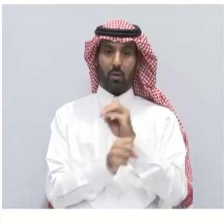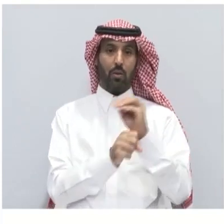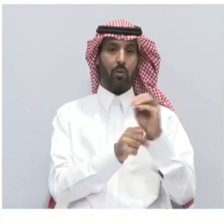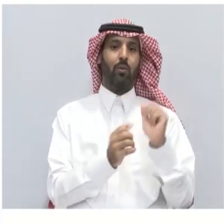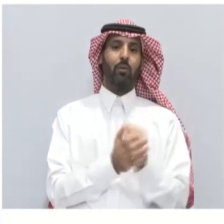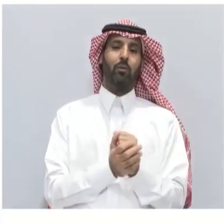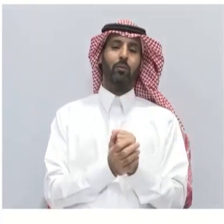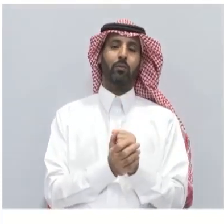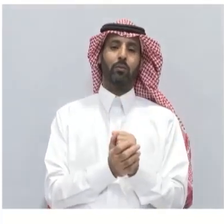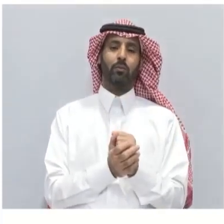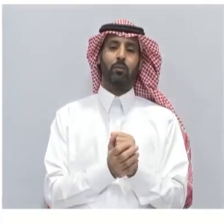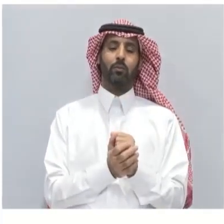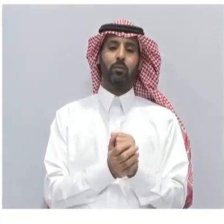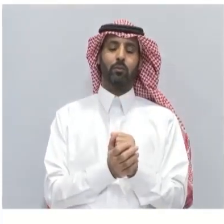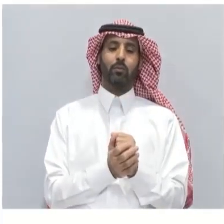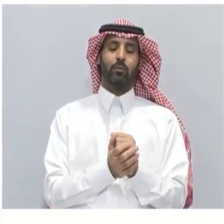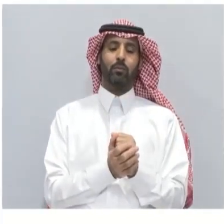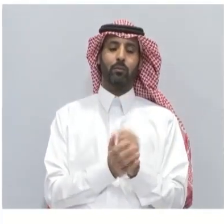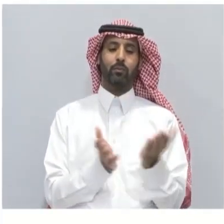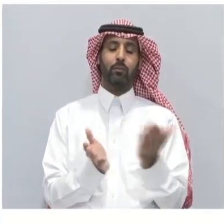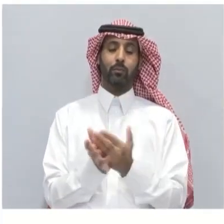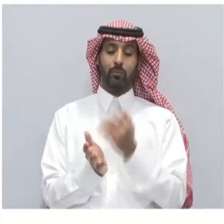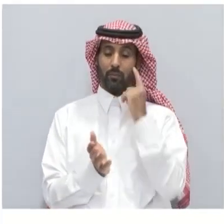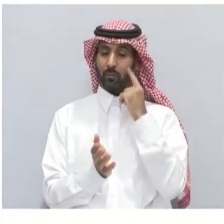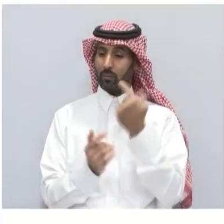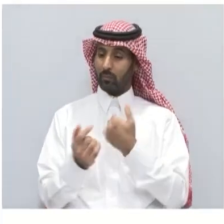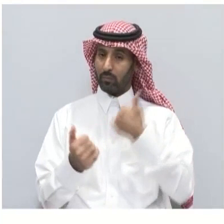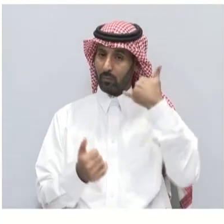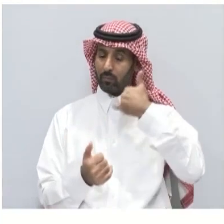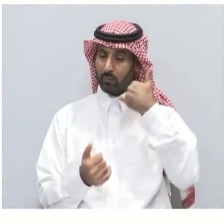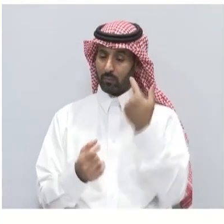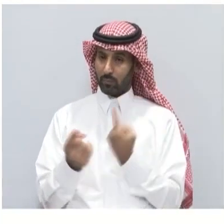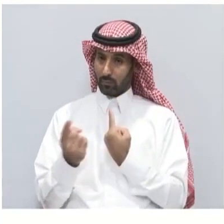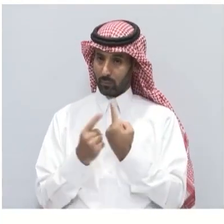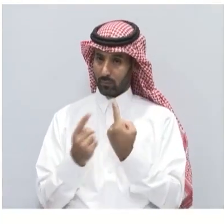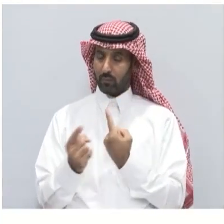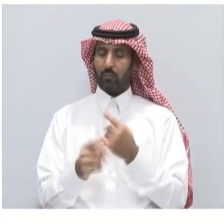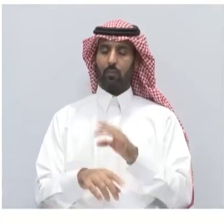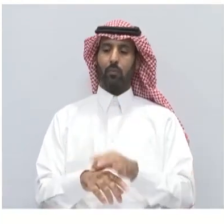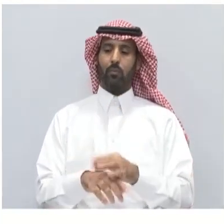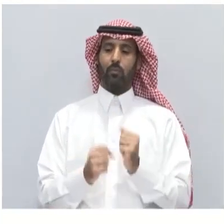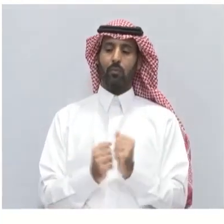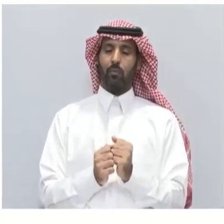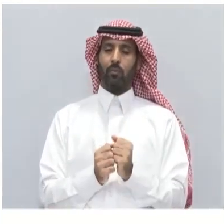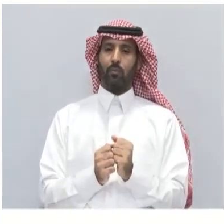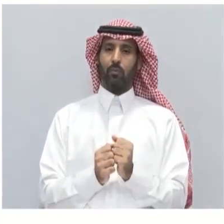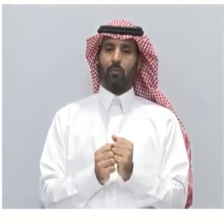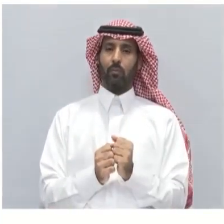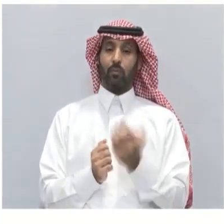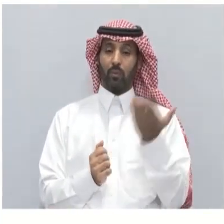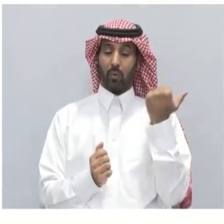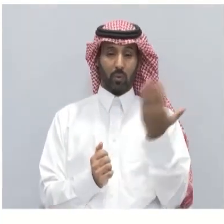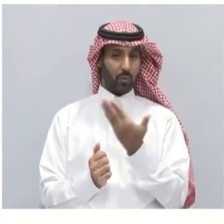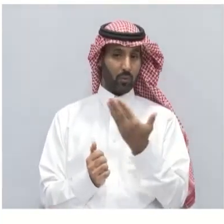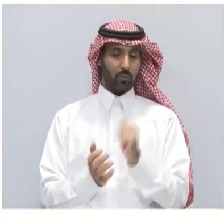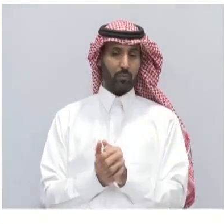is online education. Connecting people, as we took previously and we read in the